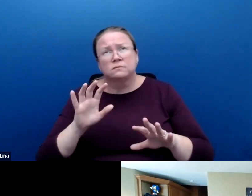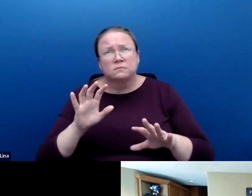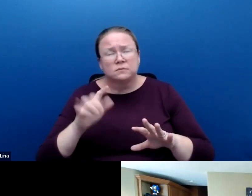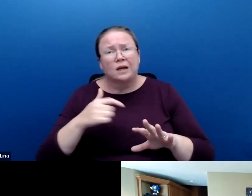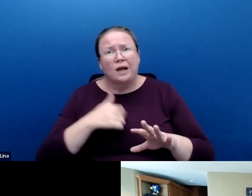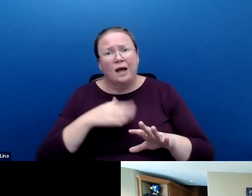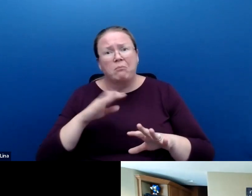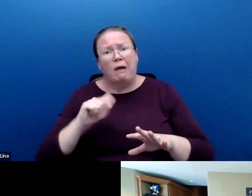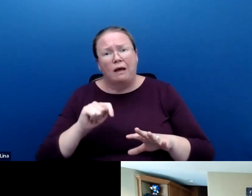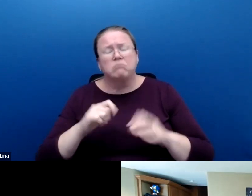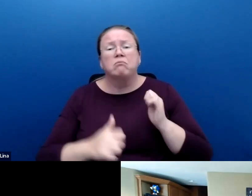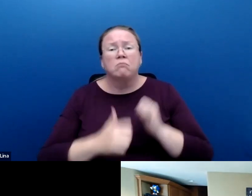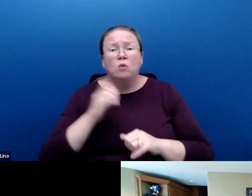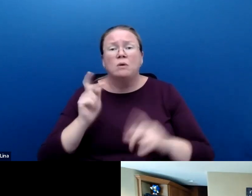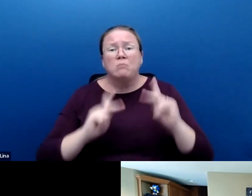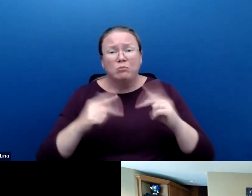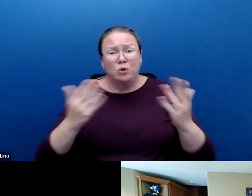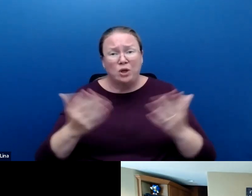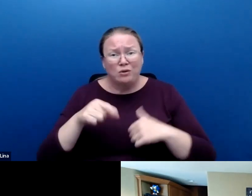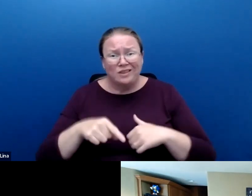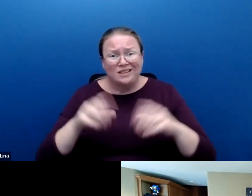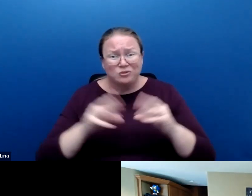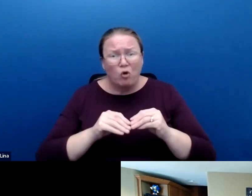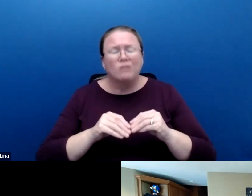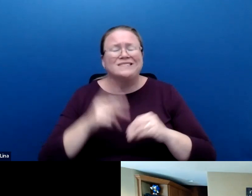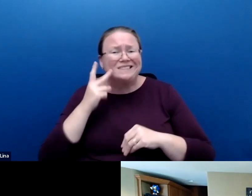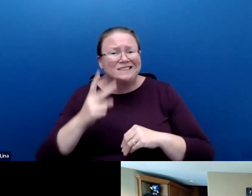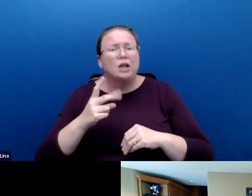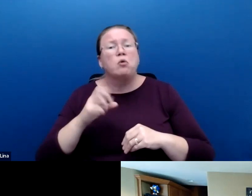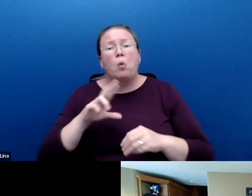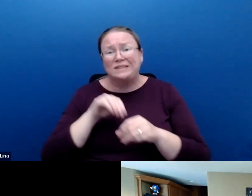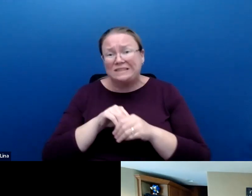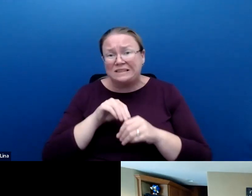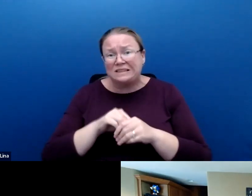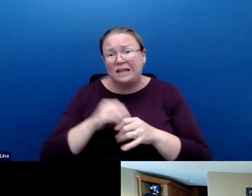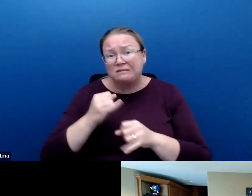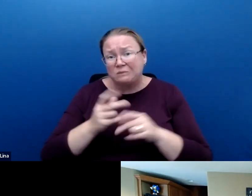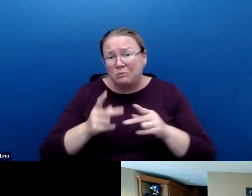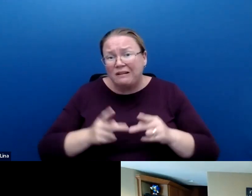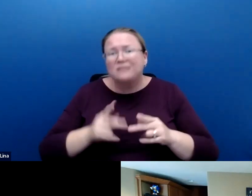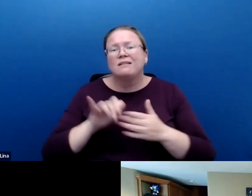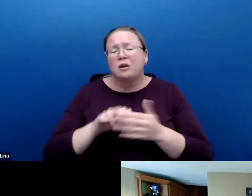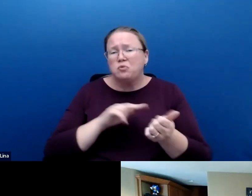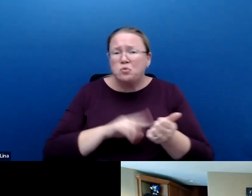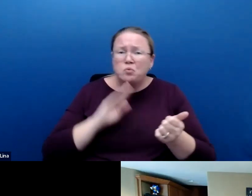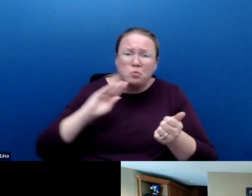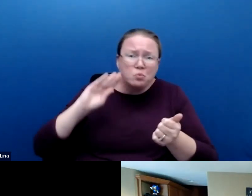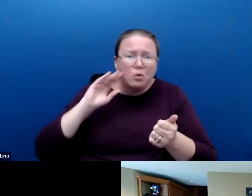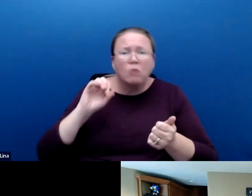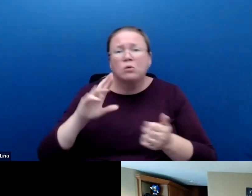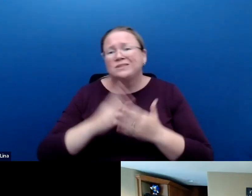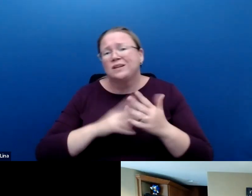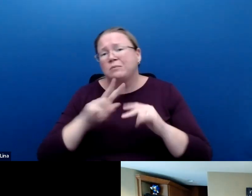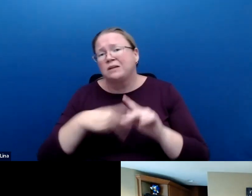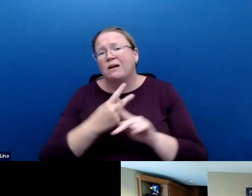would bet that most of the people on this call have seen or been inside institutions, whether they're nursing homes or some kind